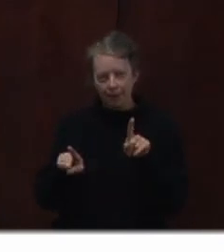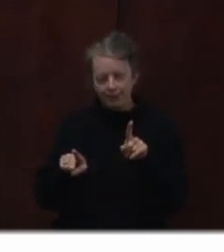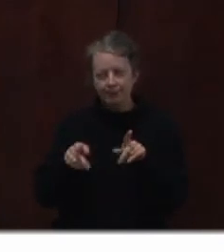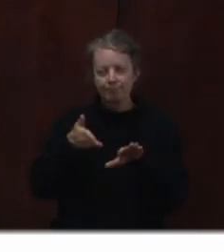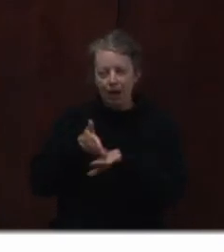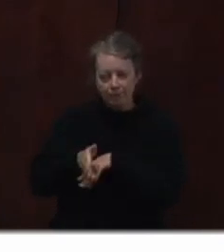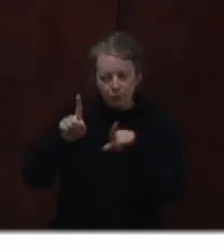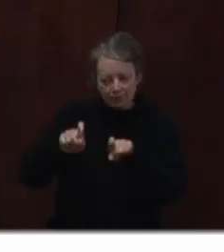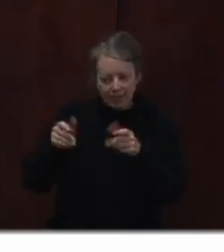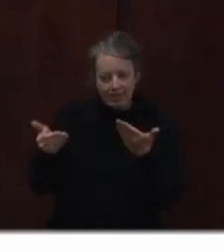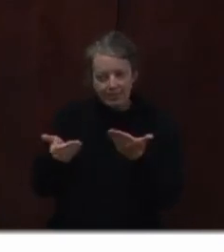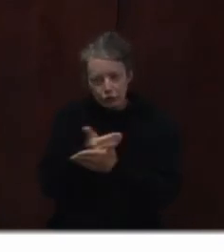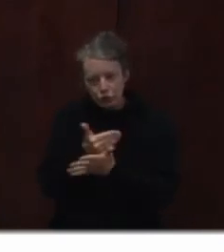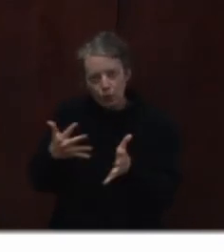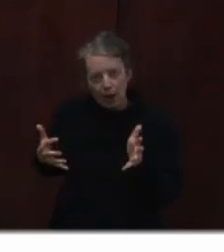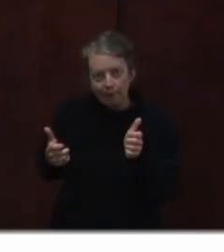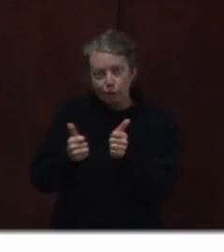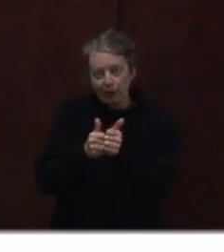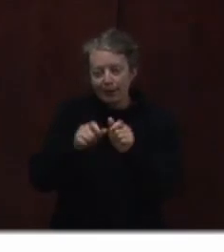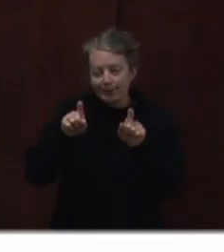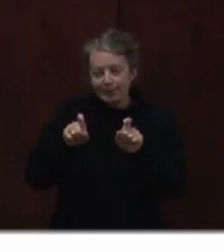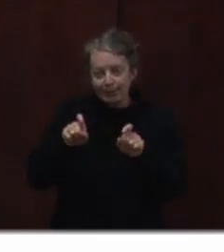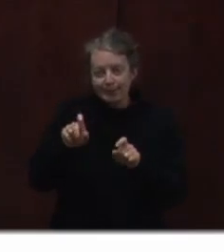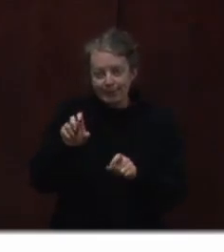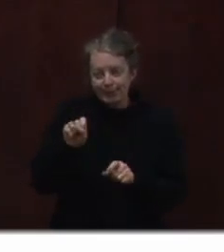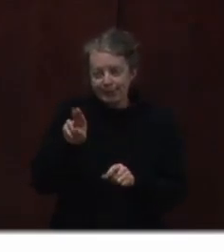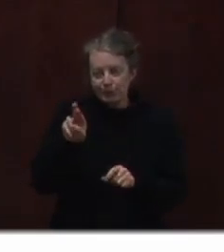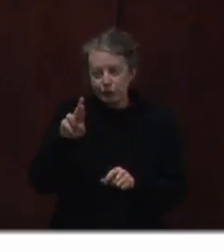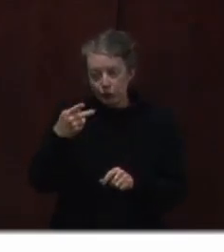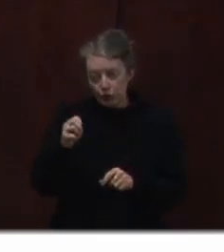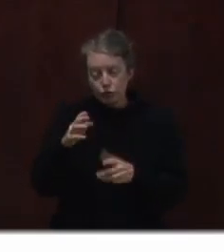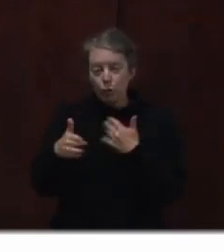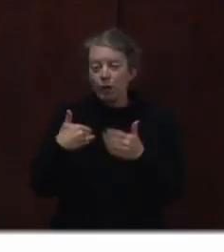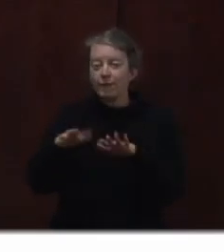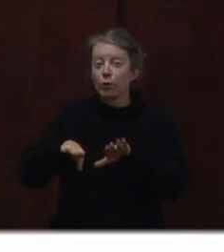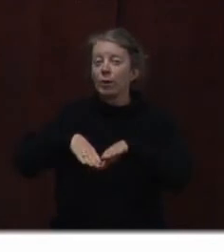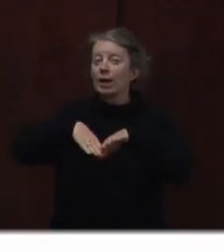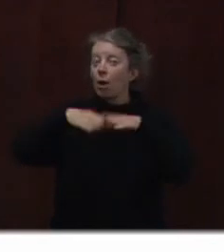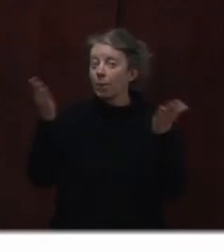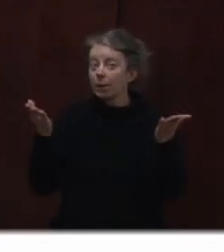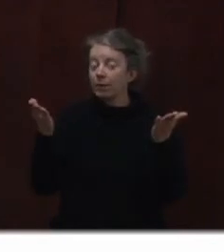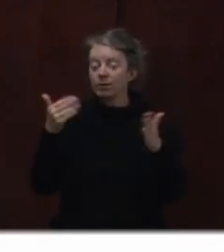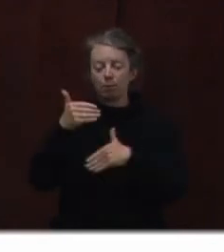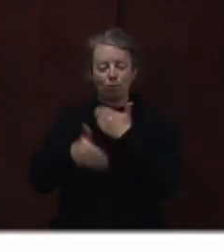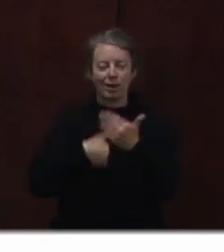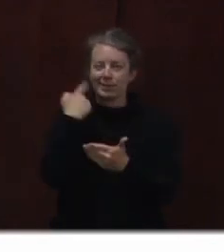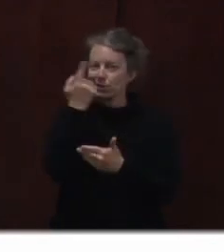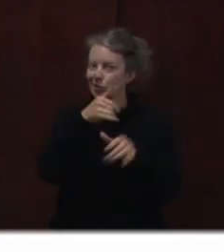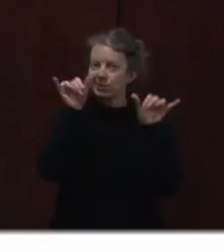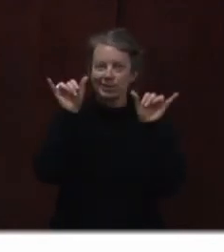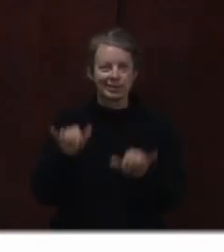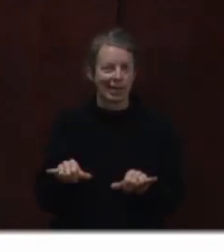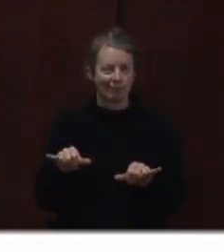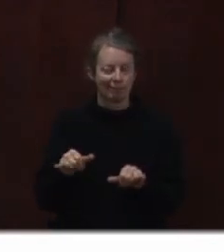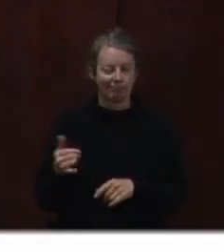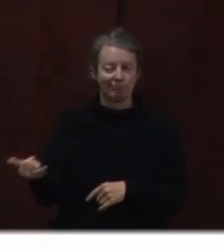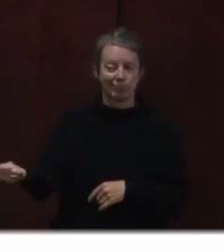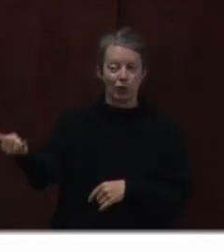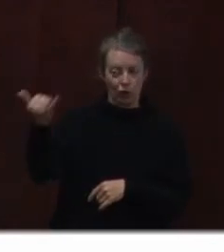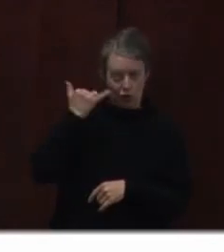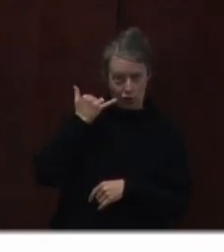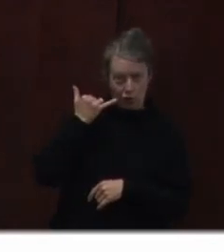new upgrades and tested the surge, when we open it, you'll follow the same process. You can call in,